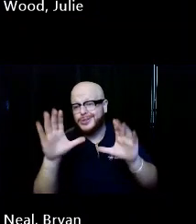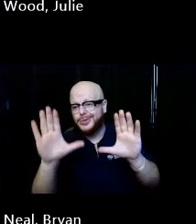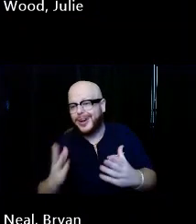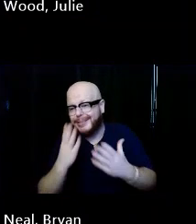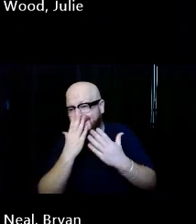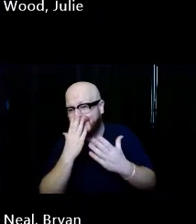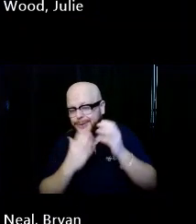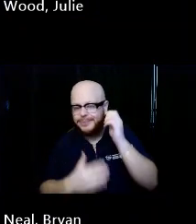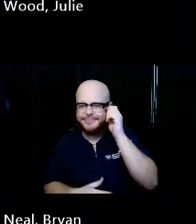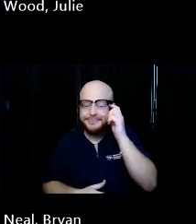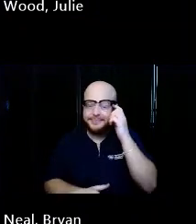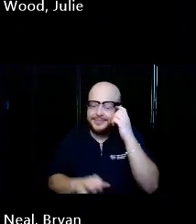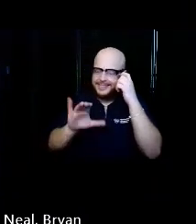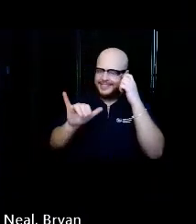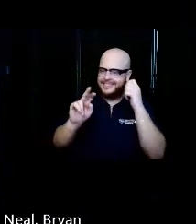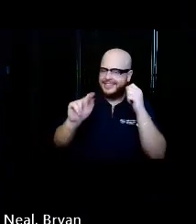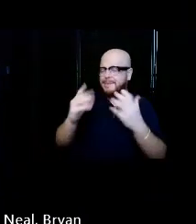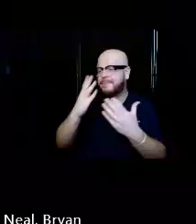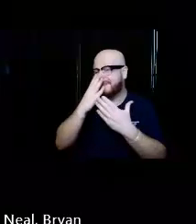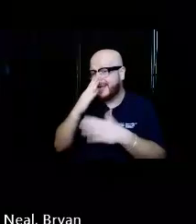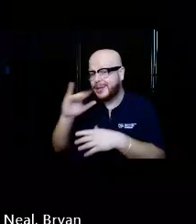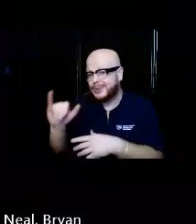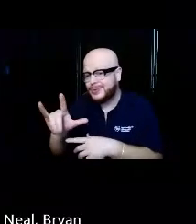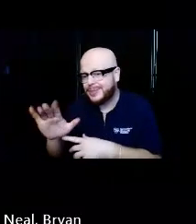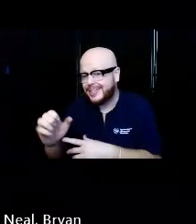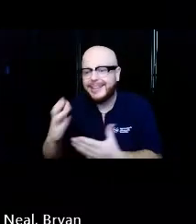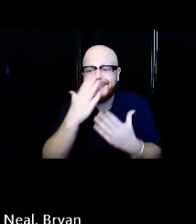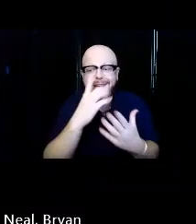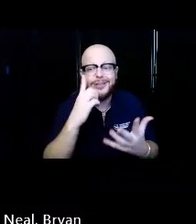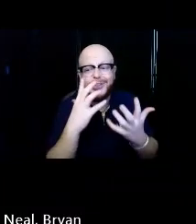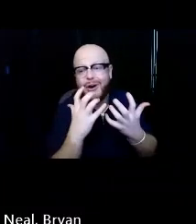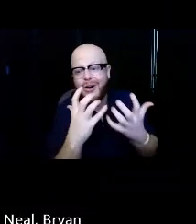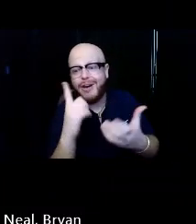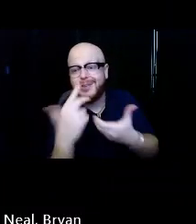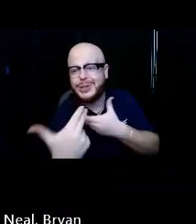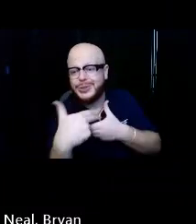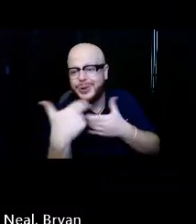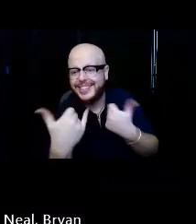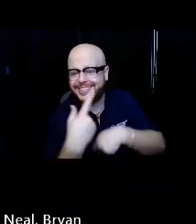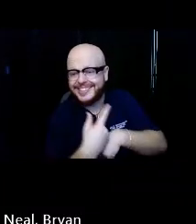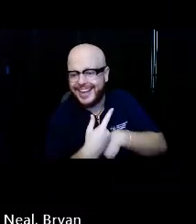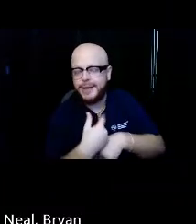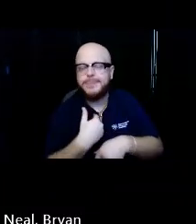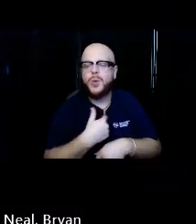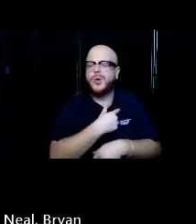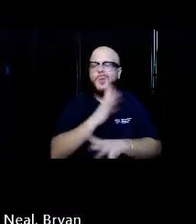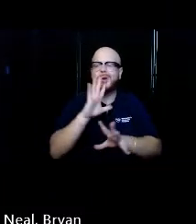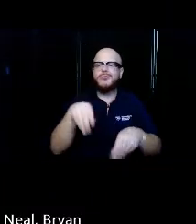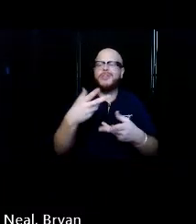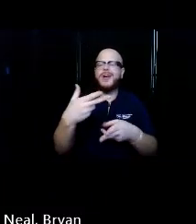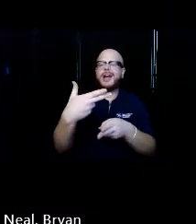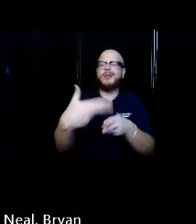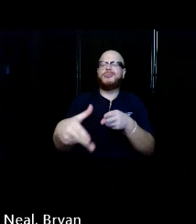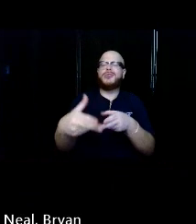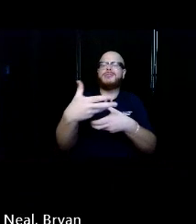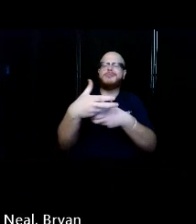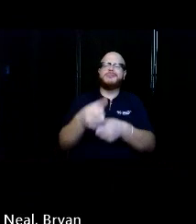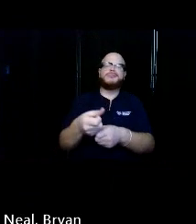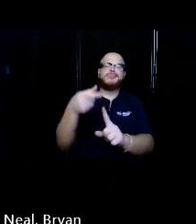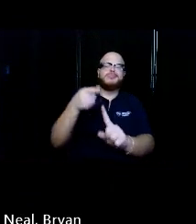Thanks, Julie, and thanks to our audience for joining us today. So we're going to give a quick recap on what we discussed. Today